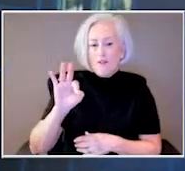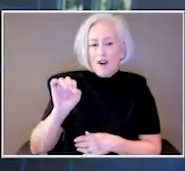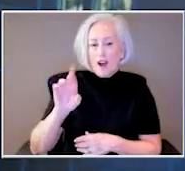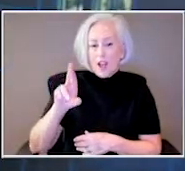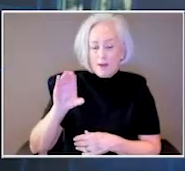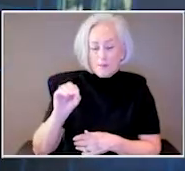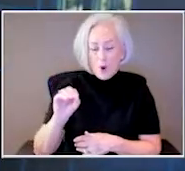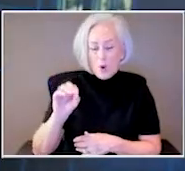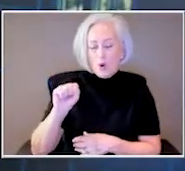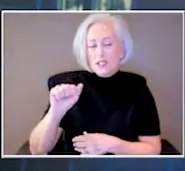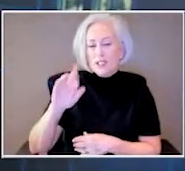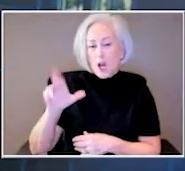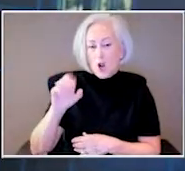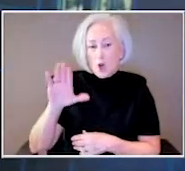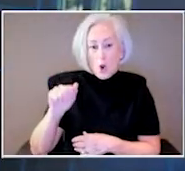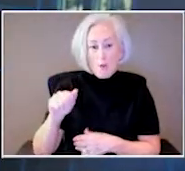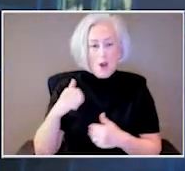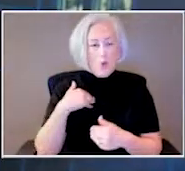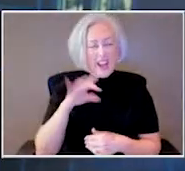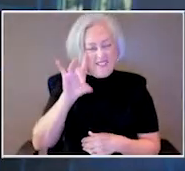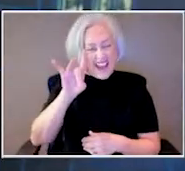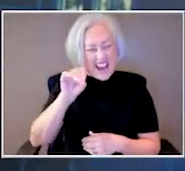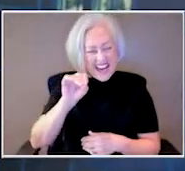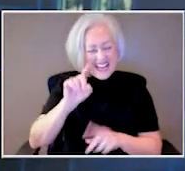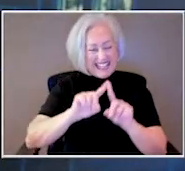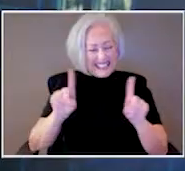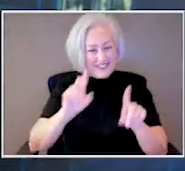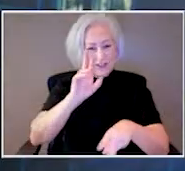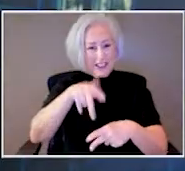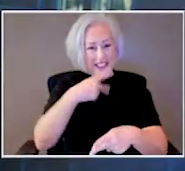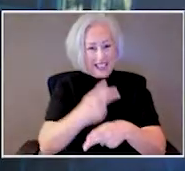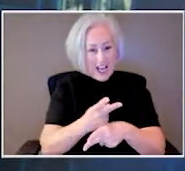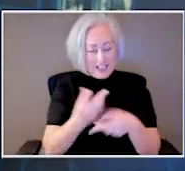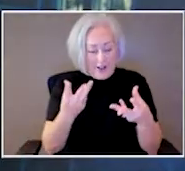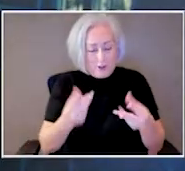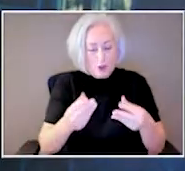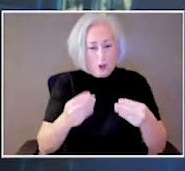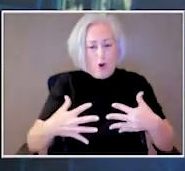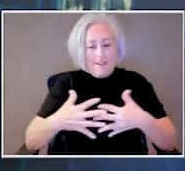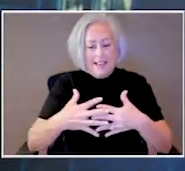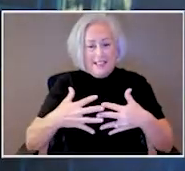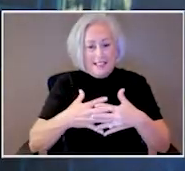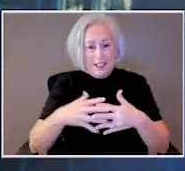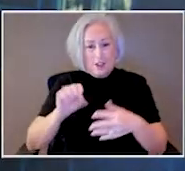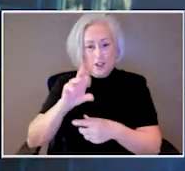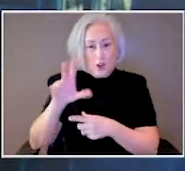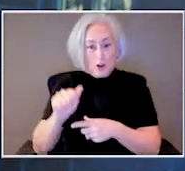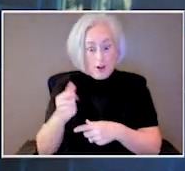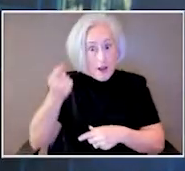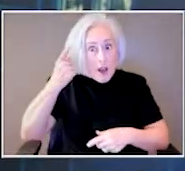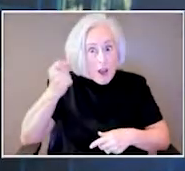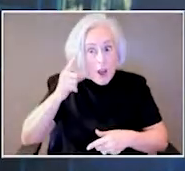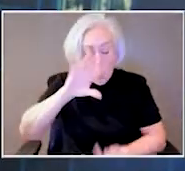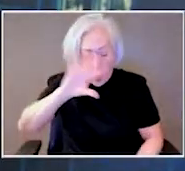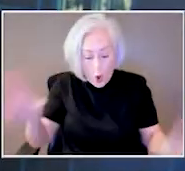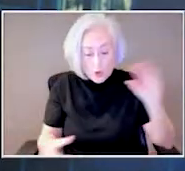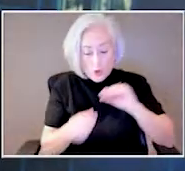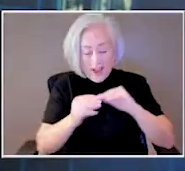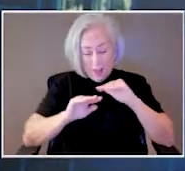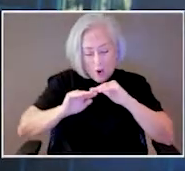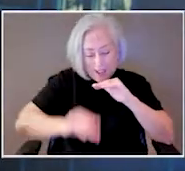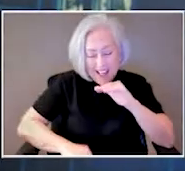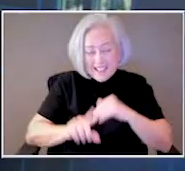soft tissue sarcomas. If you add them all together, they still represent less than 1% of all cancer. So we're talking about very, very rare